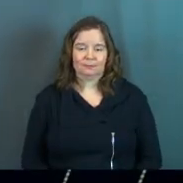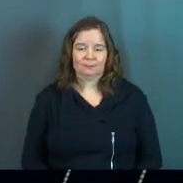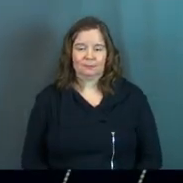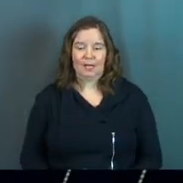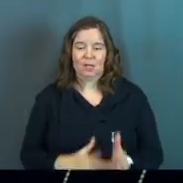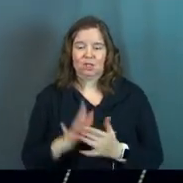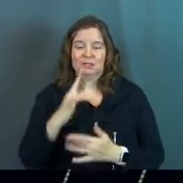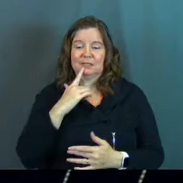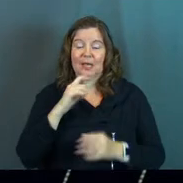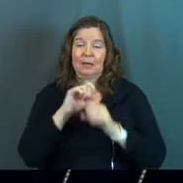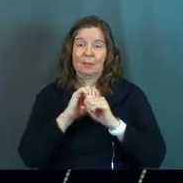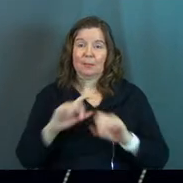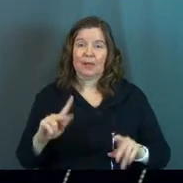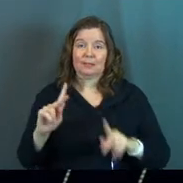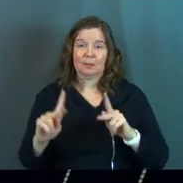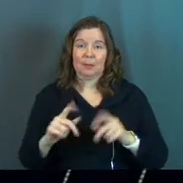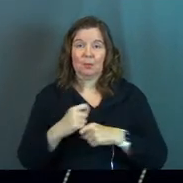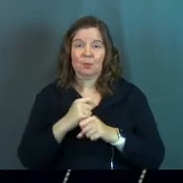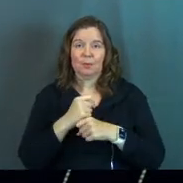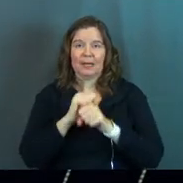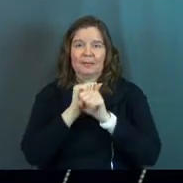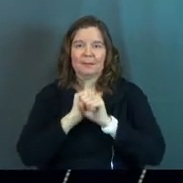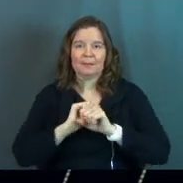And Jesus said, blessed are the peacemakers.